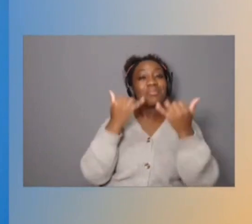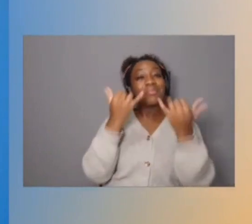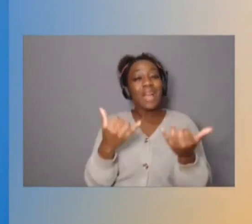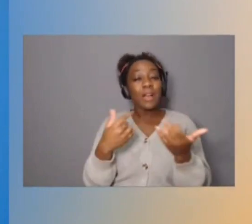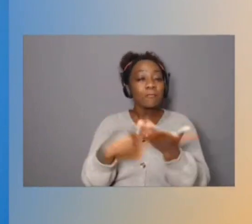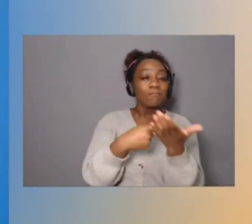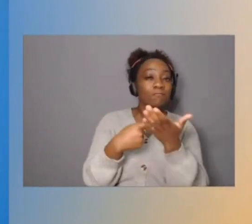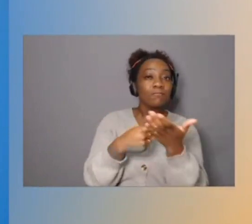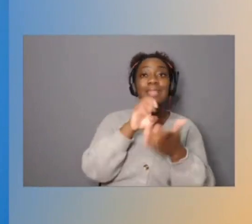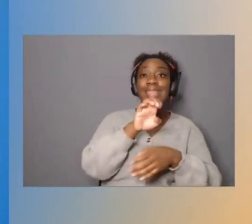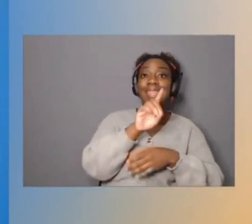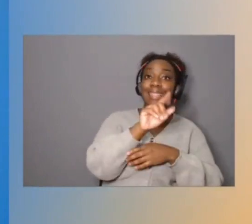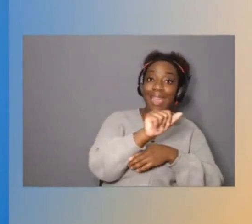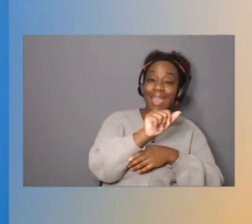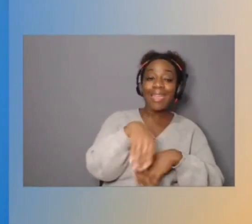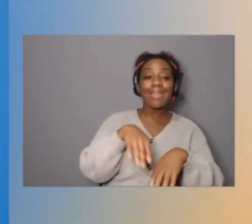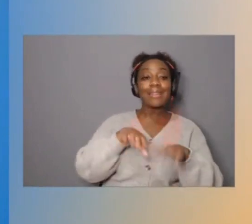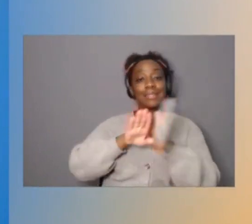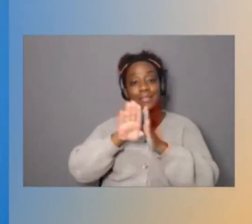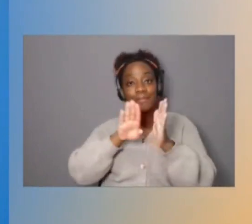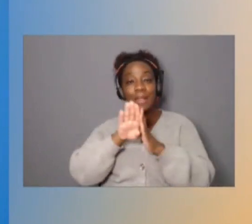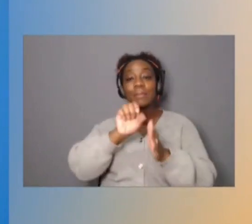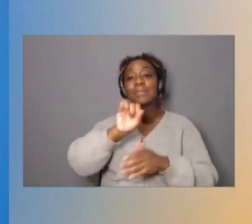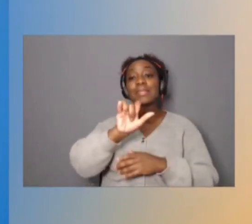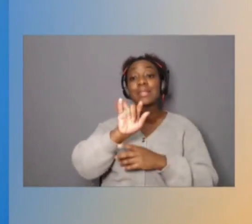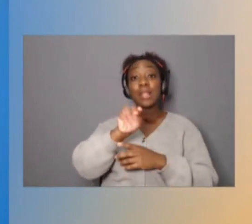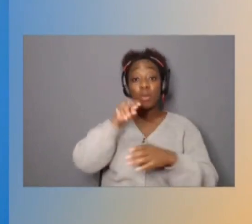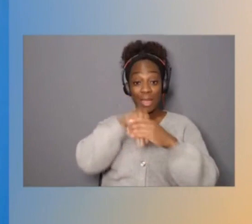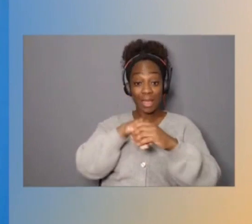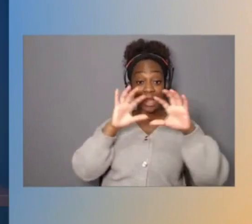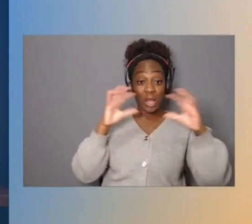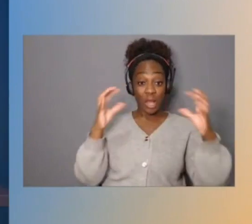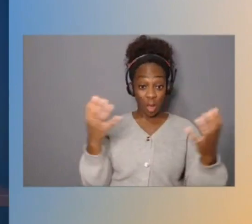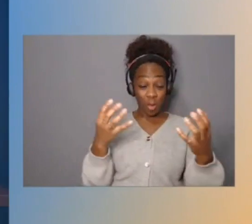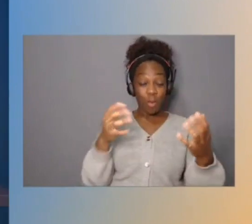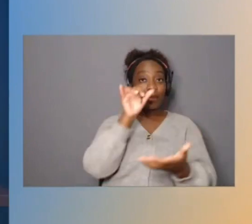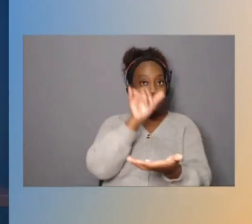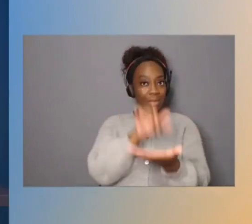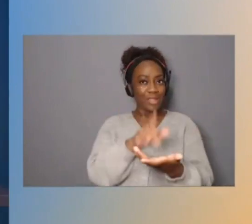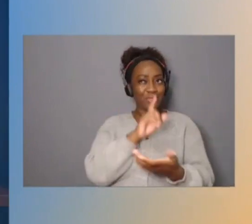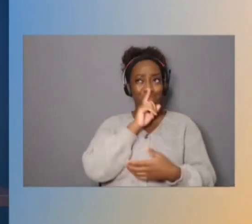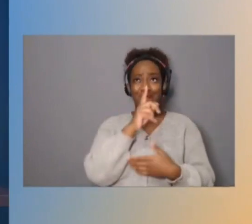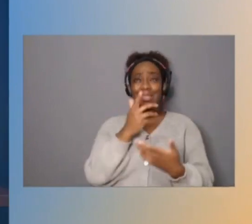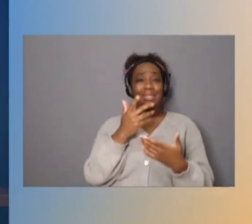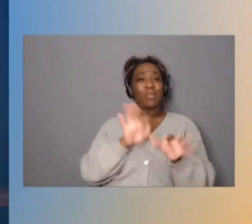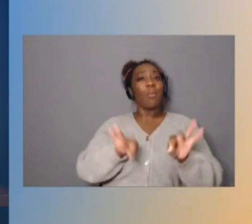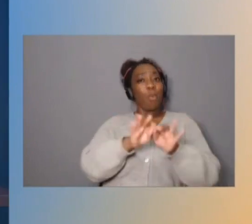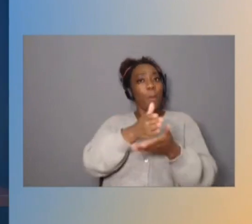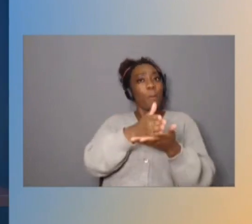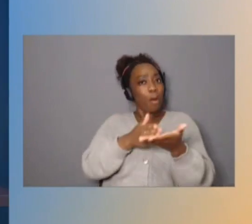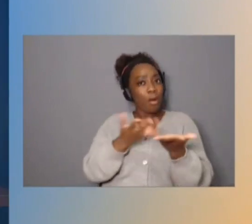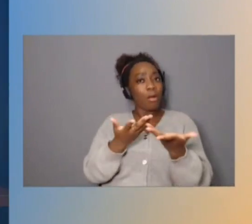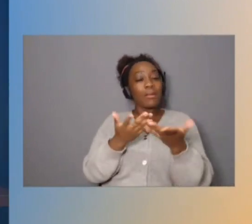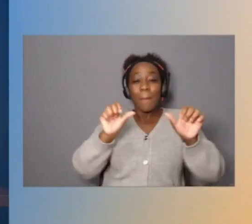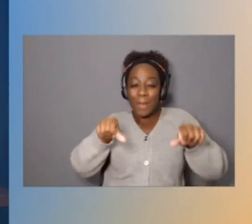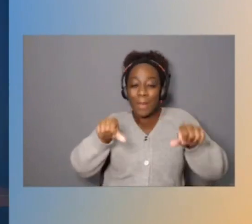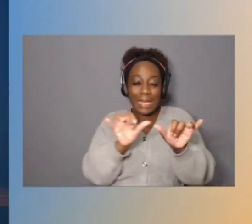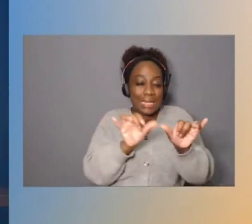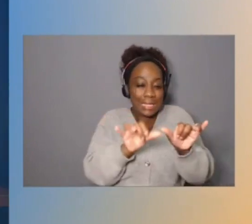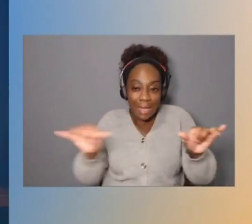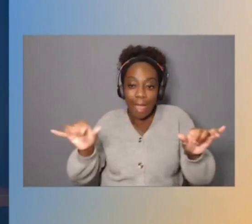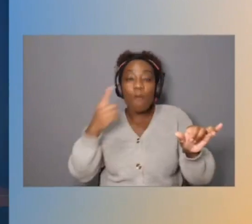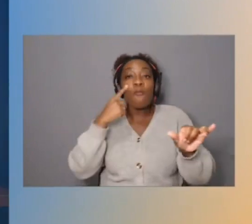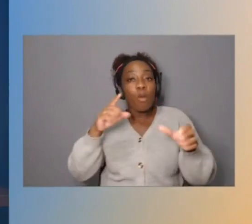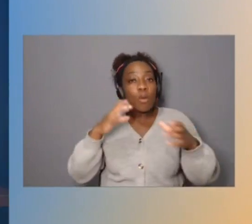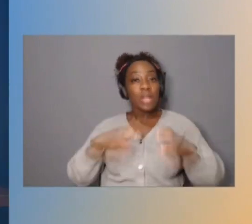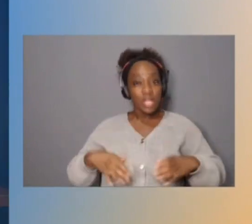or these developing silicon in the cloud, this is kind of the ultimate in that, the ability to scale for customers. Infrastructure on demand. Right,